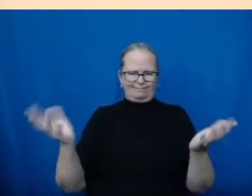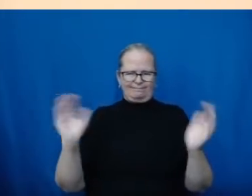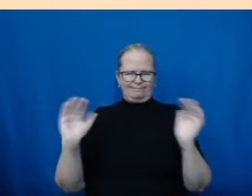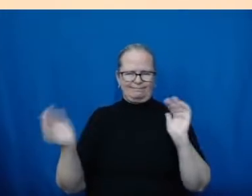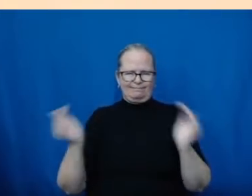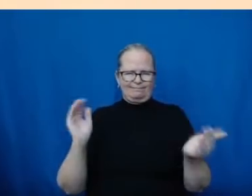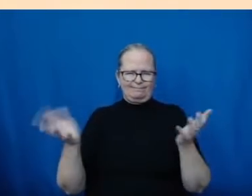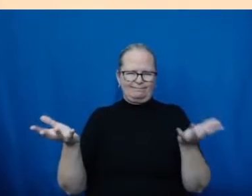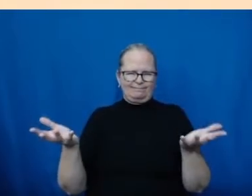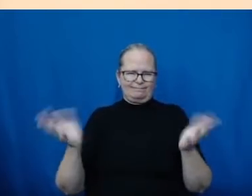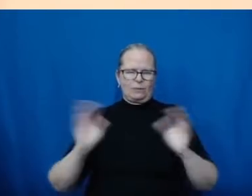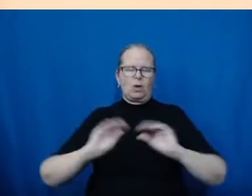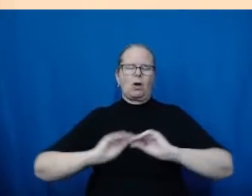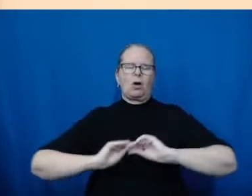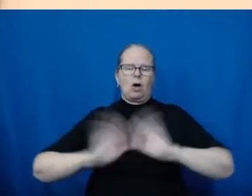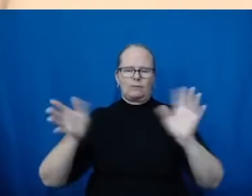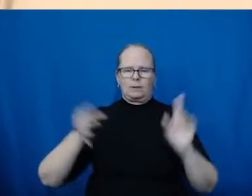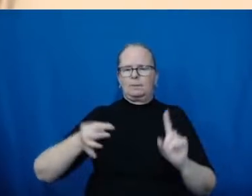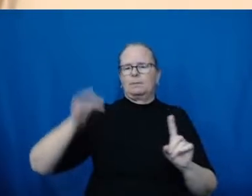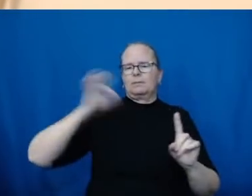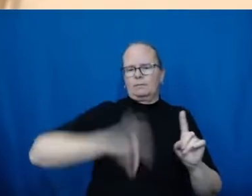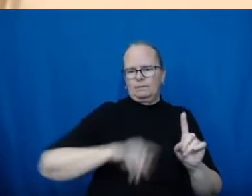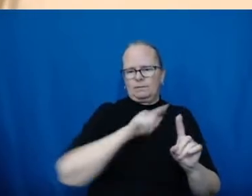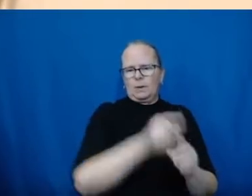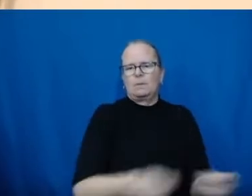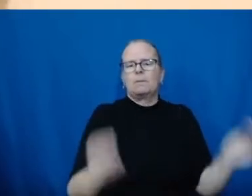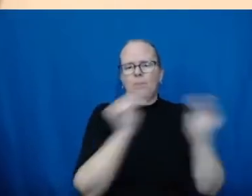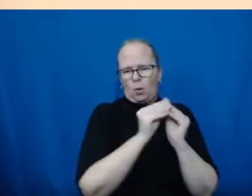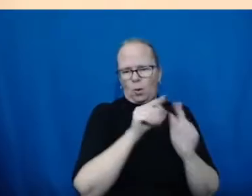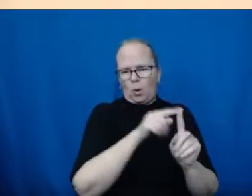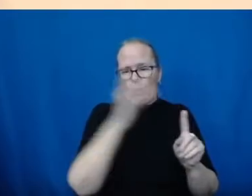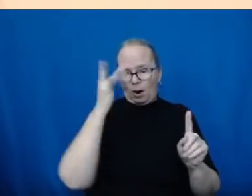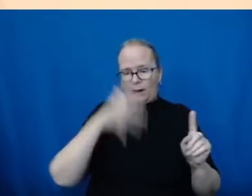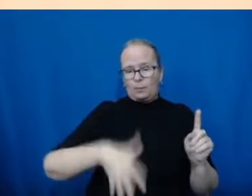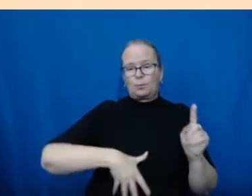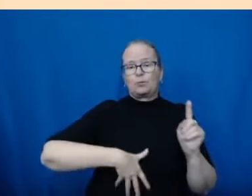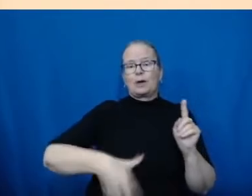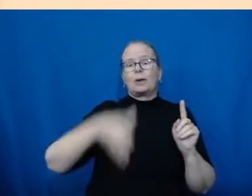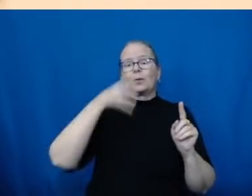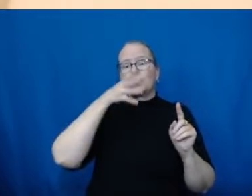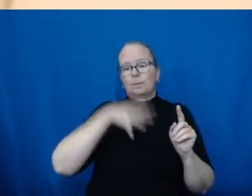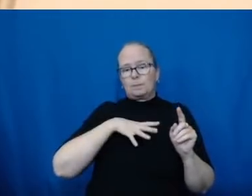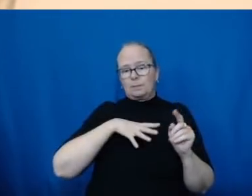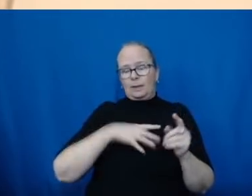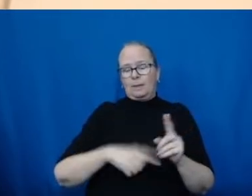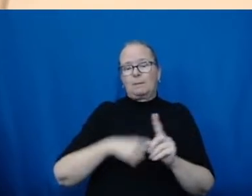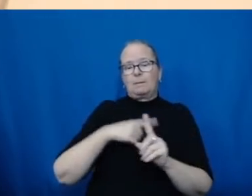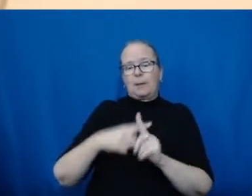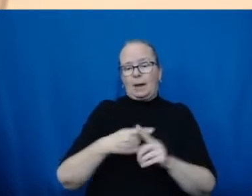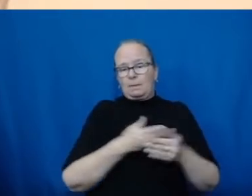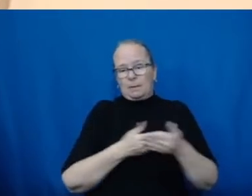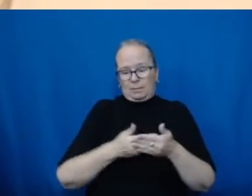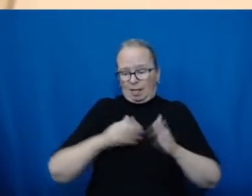pregnant individual, but also for their baby. And, how do we get that information out?